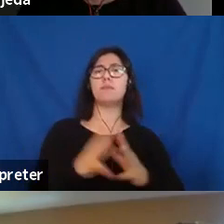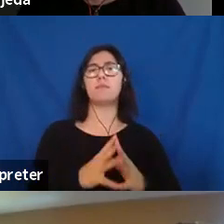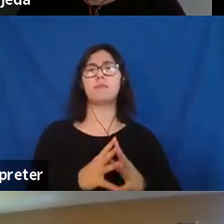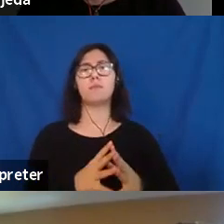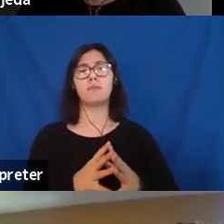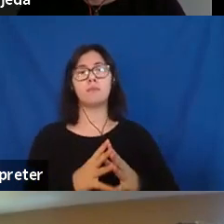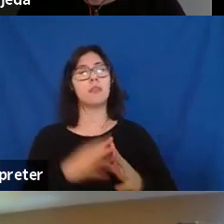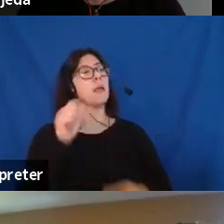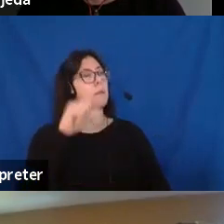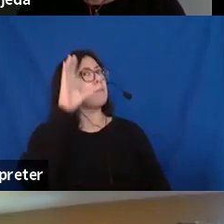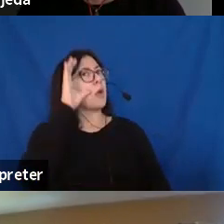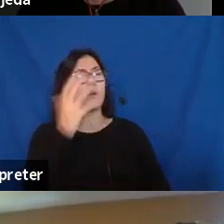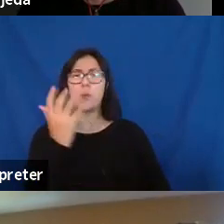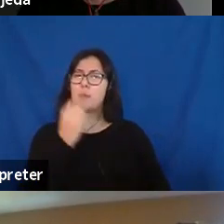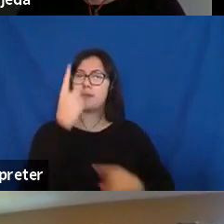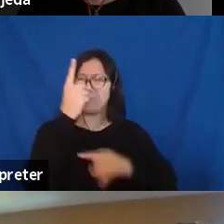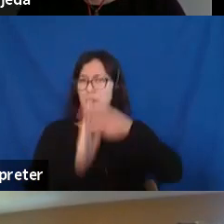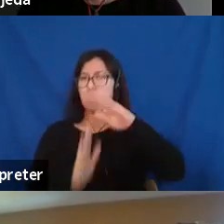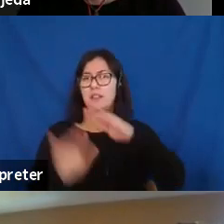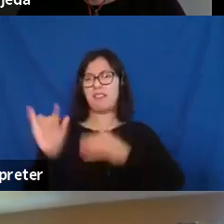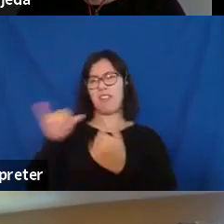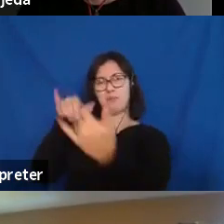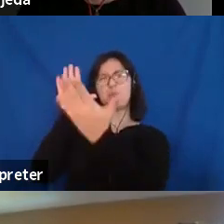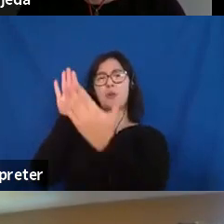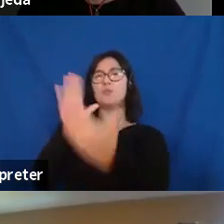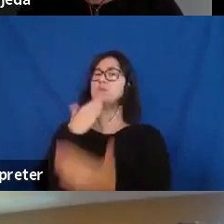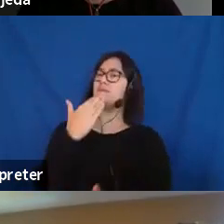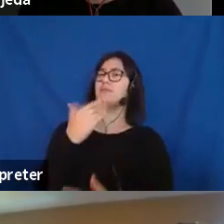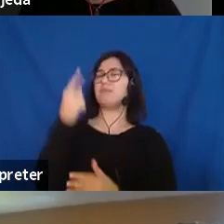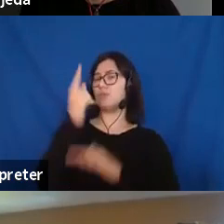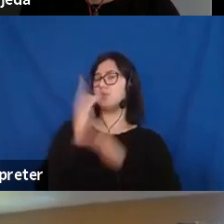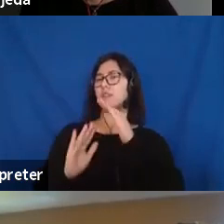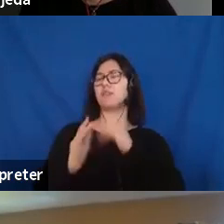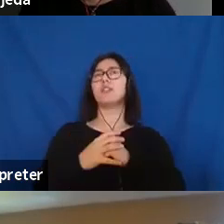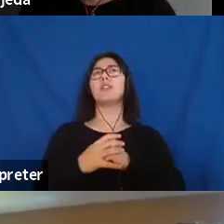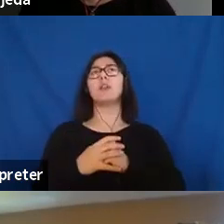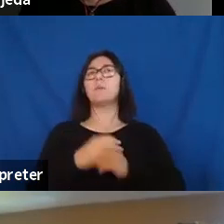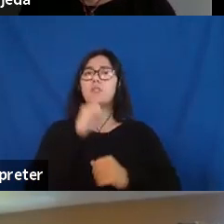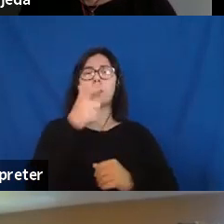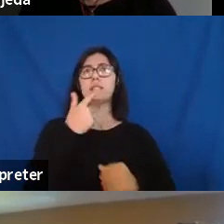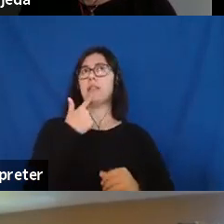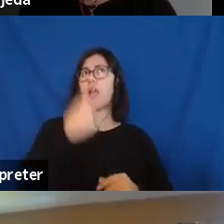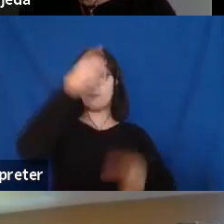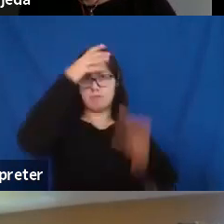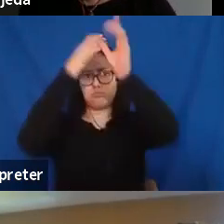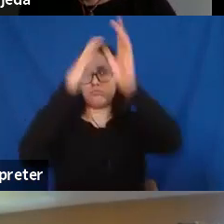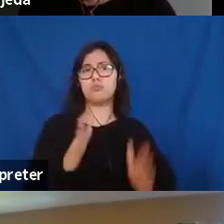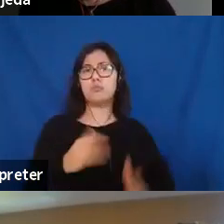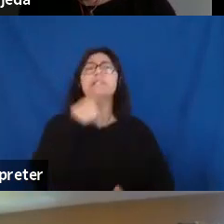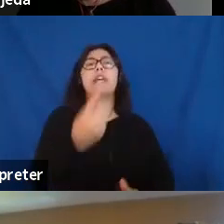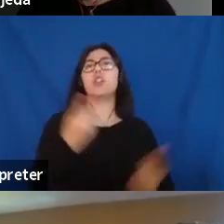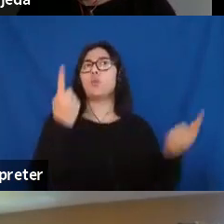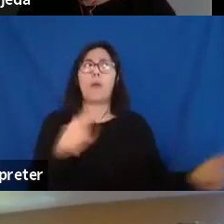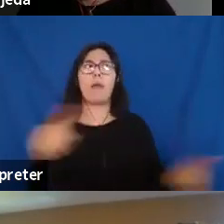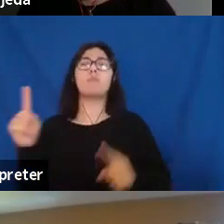I heard a lot of humility in that approach, a lot of humility of not addressing it as we're the experts and we're going to tell you what's going to happen,